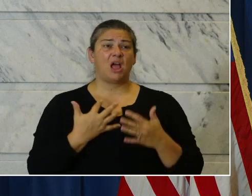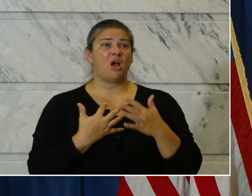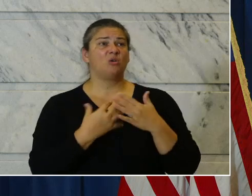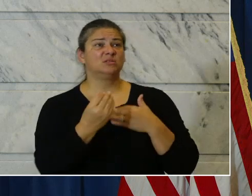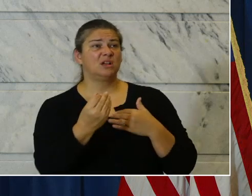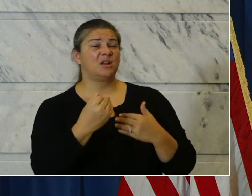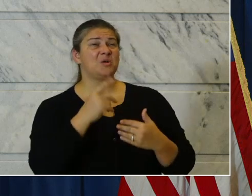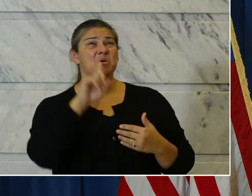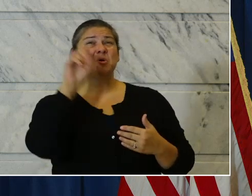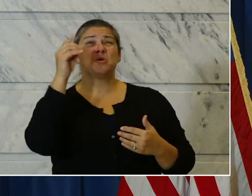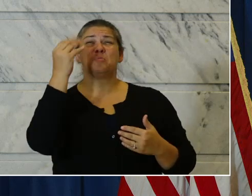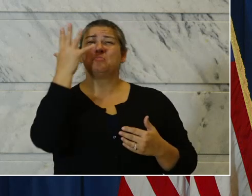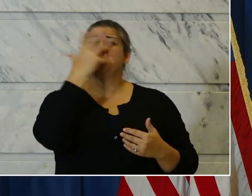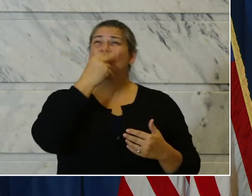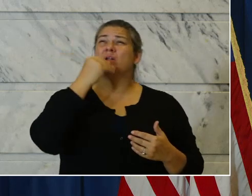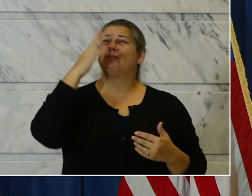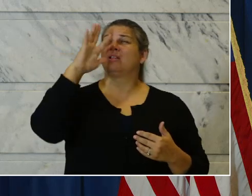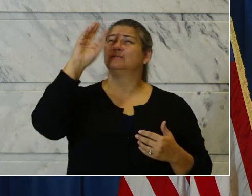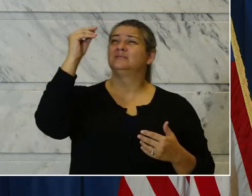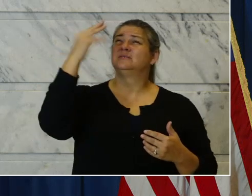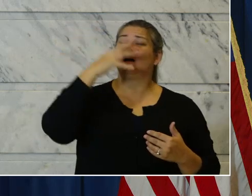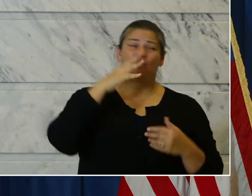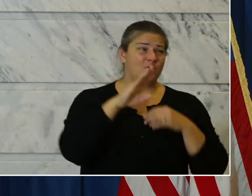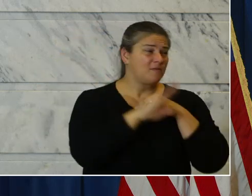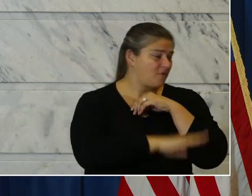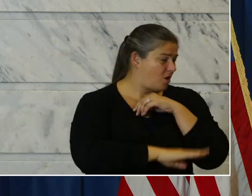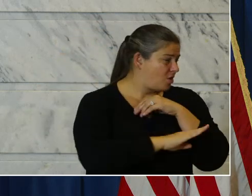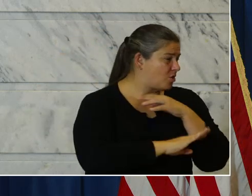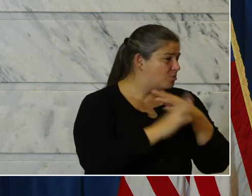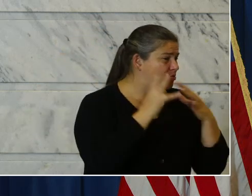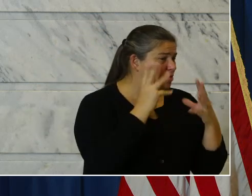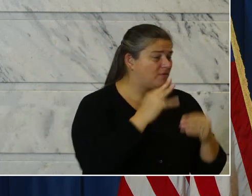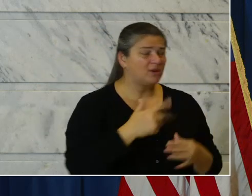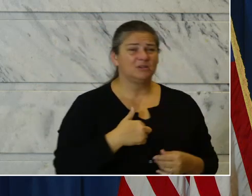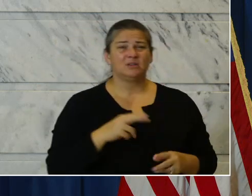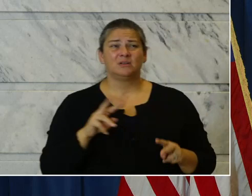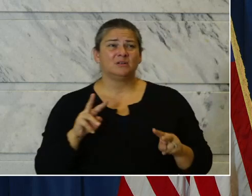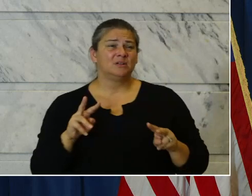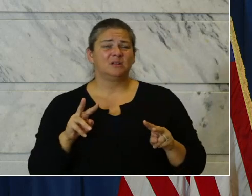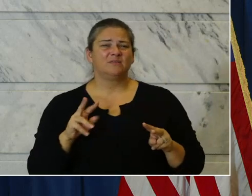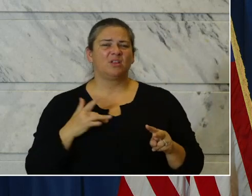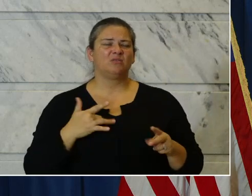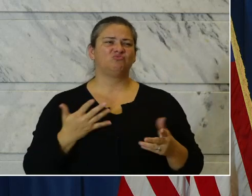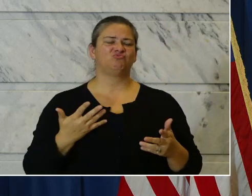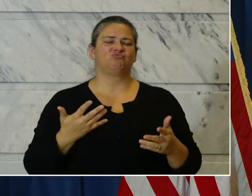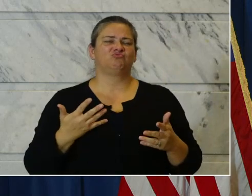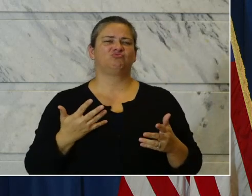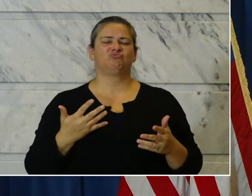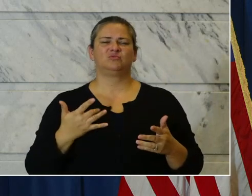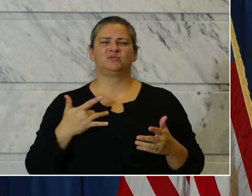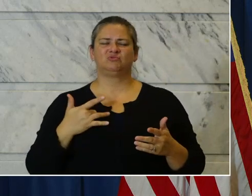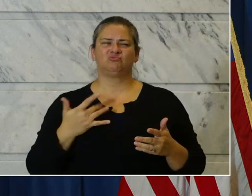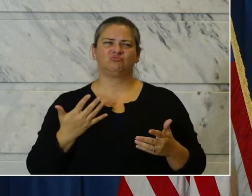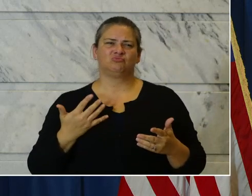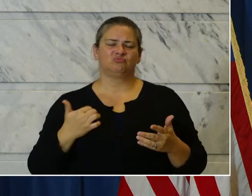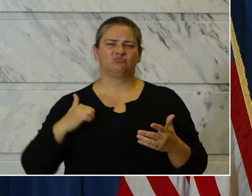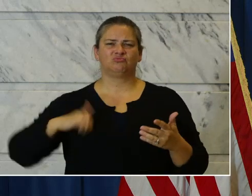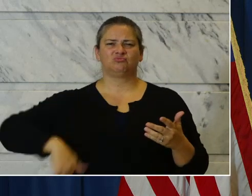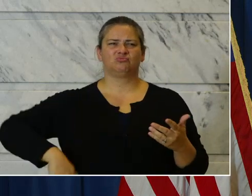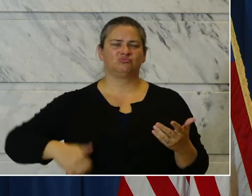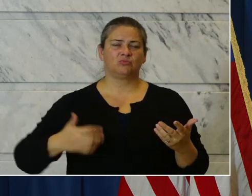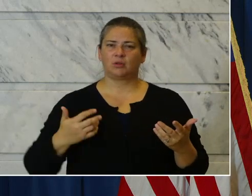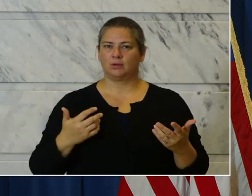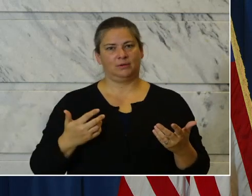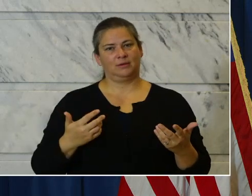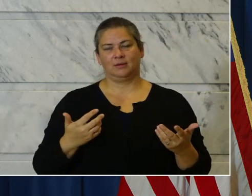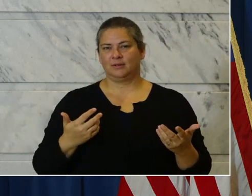and a wonderful fall unfolding. So please, when we tell you this stuff, we don't get up here every single day and spend all this time and